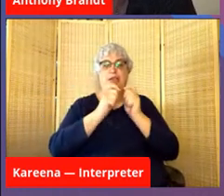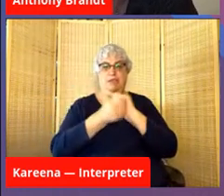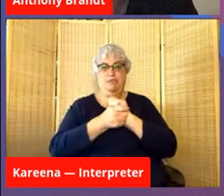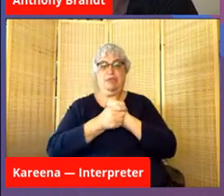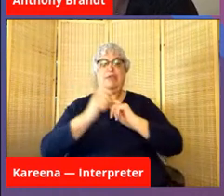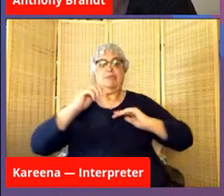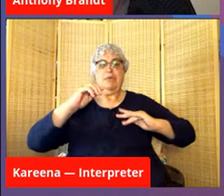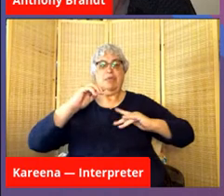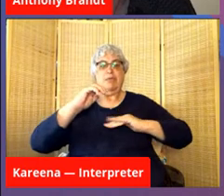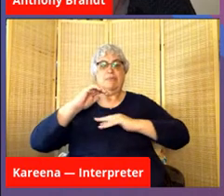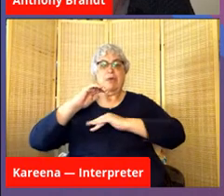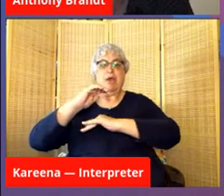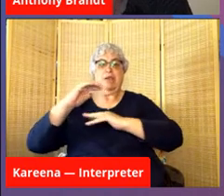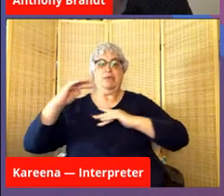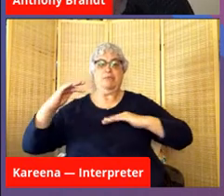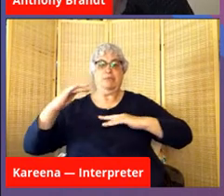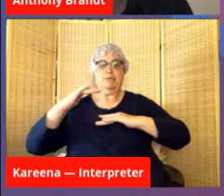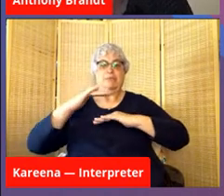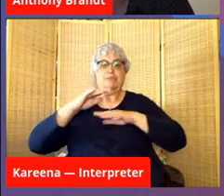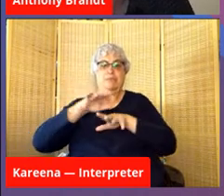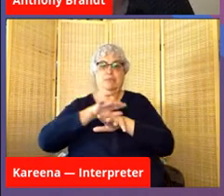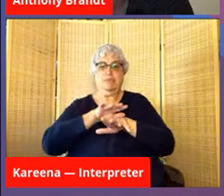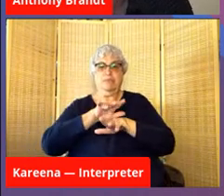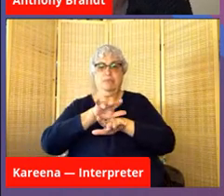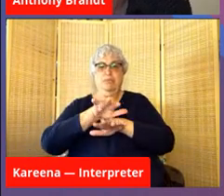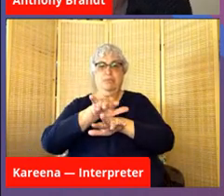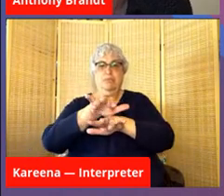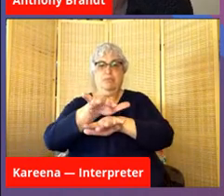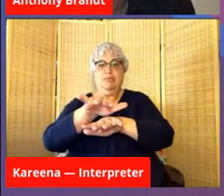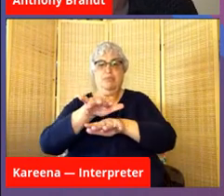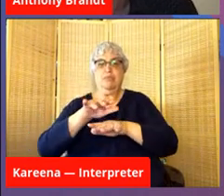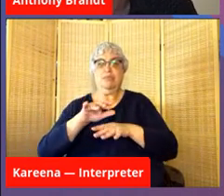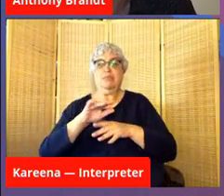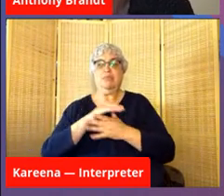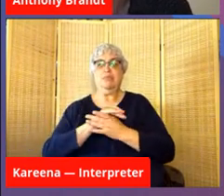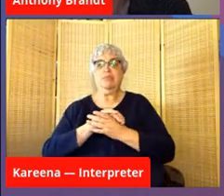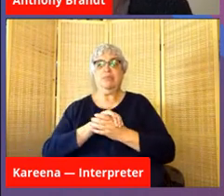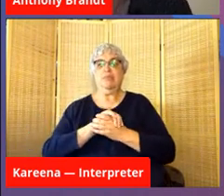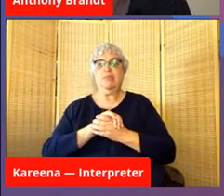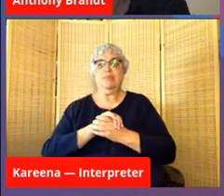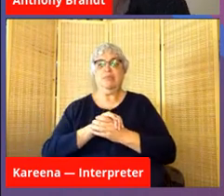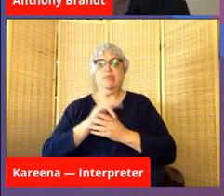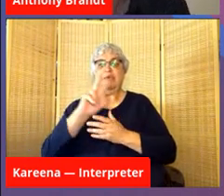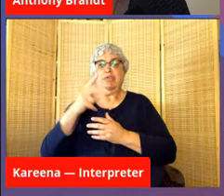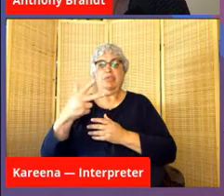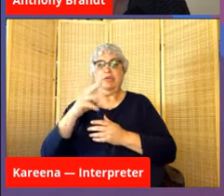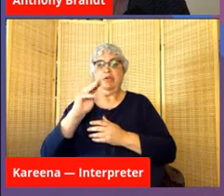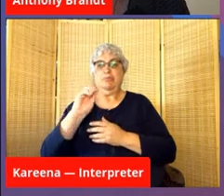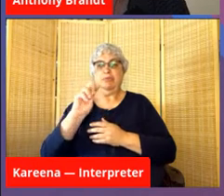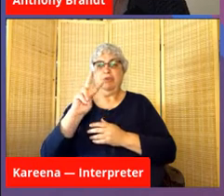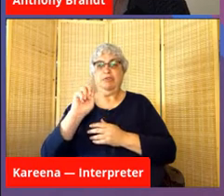distorted. Here's the opening of the third movement of Brahms's Second Clarinet Sonata.